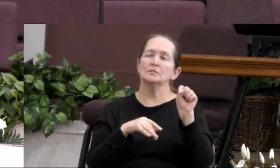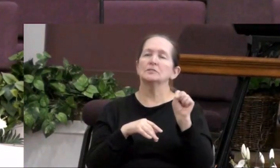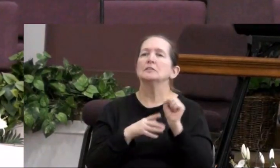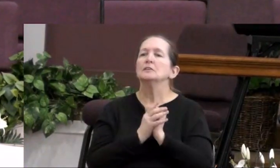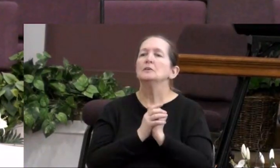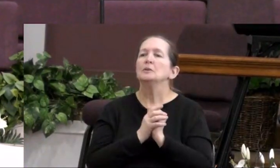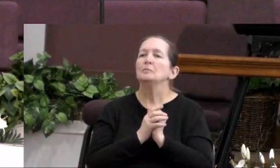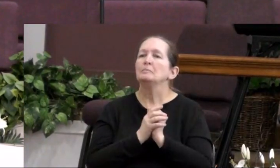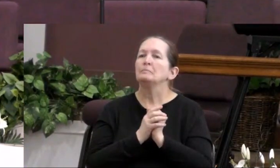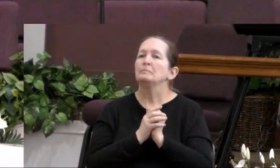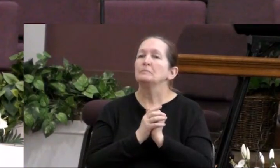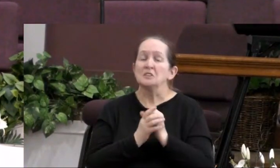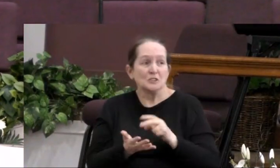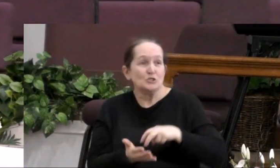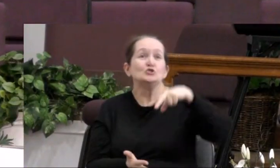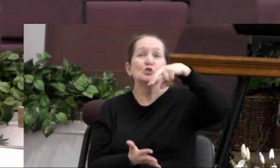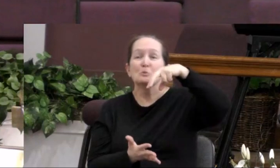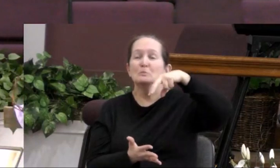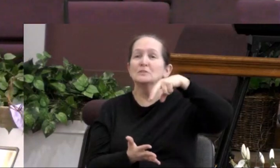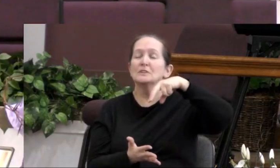It says he jumps up.